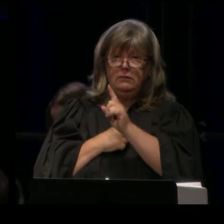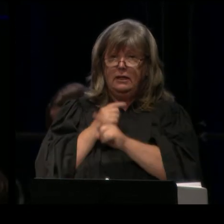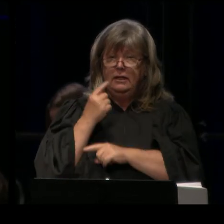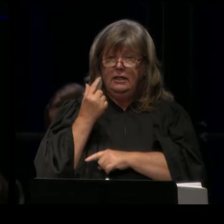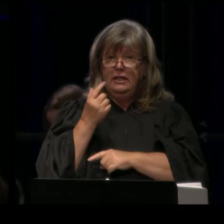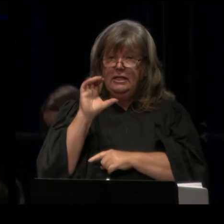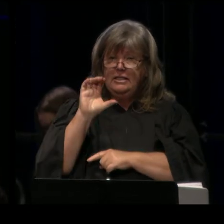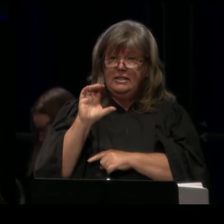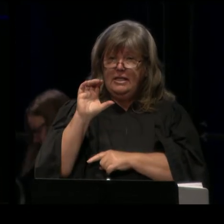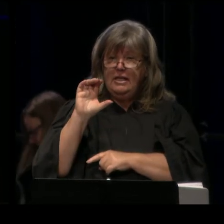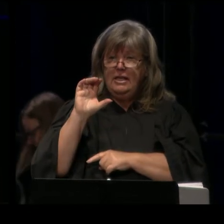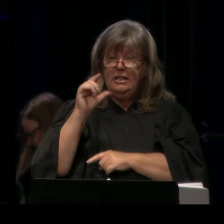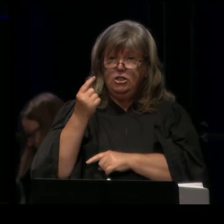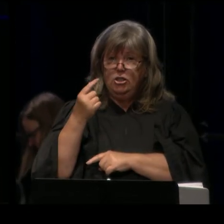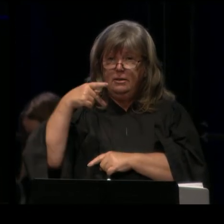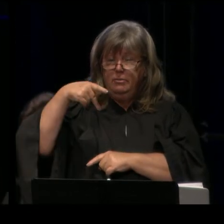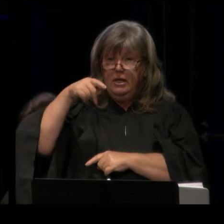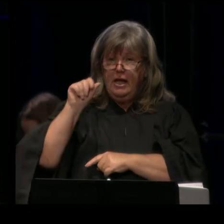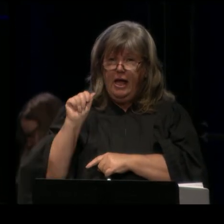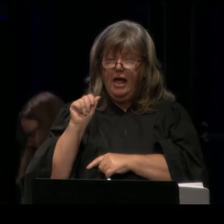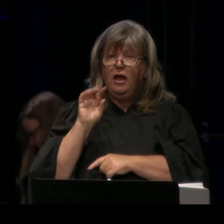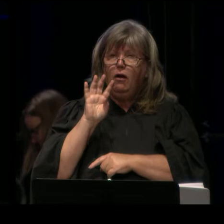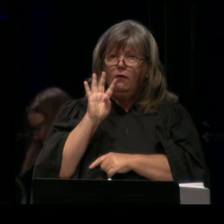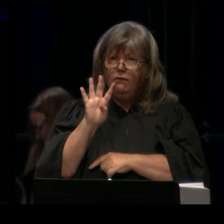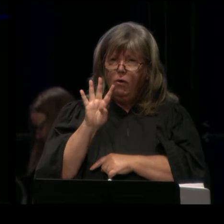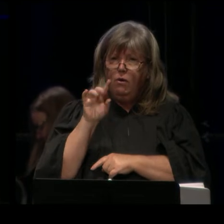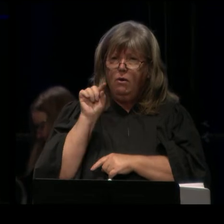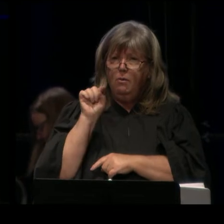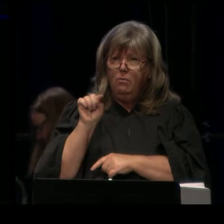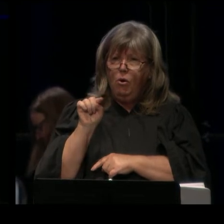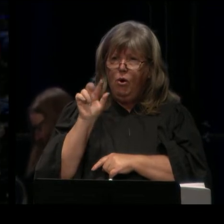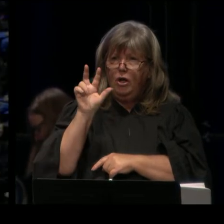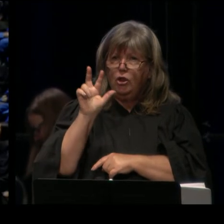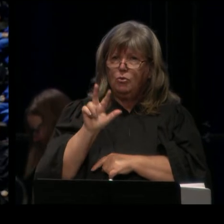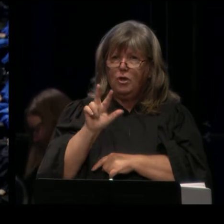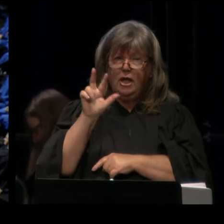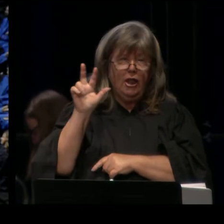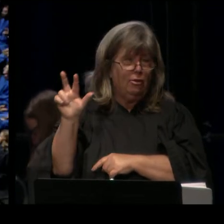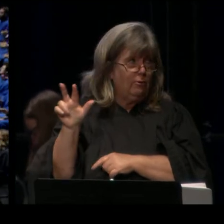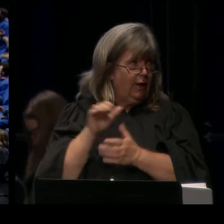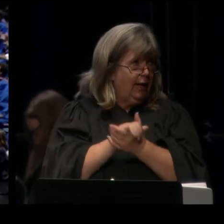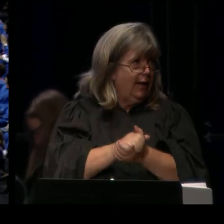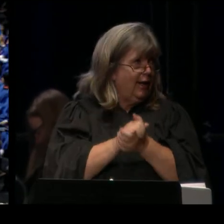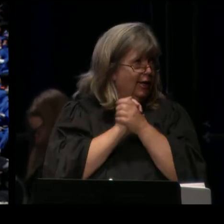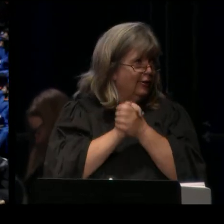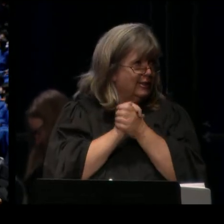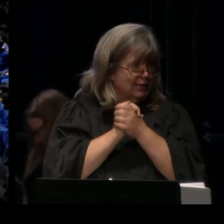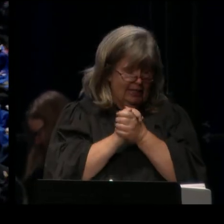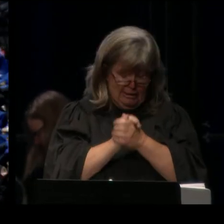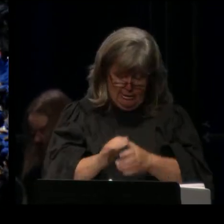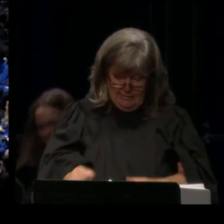a seat GPA of 4.33. Congratulations, Reza.